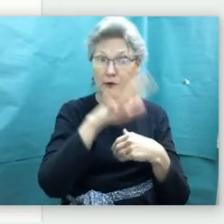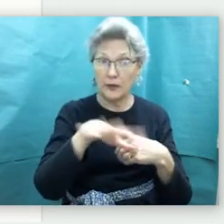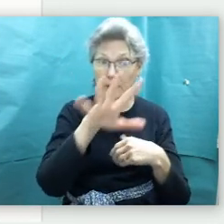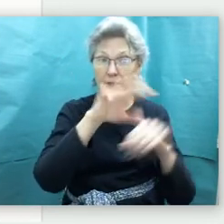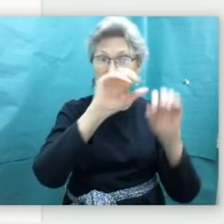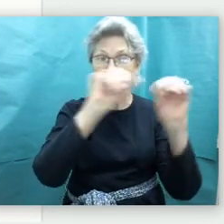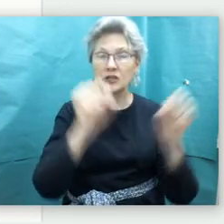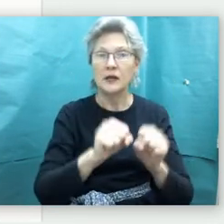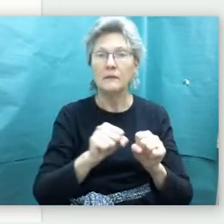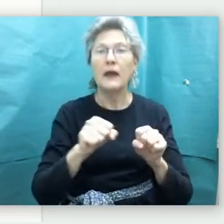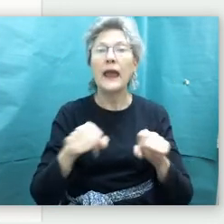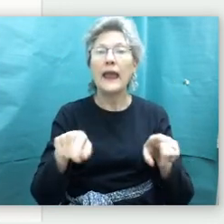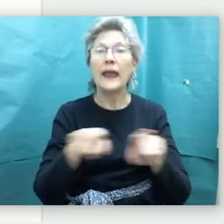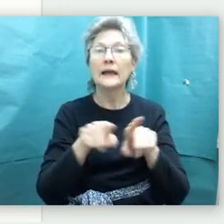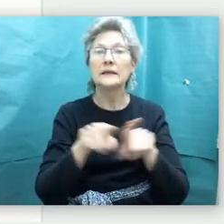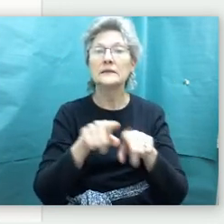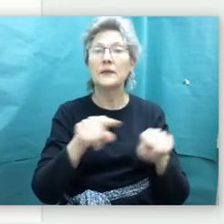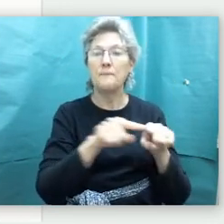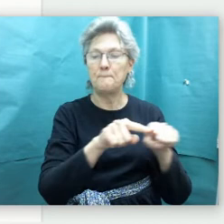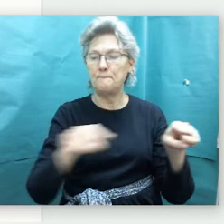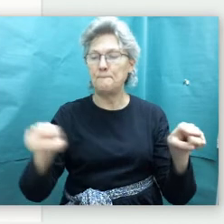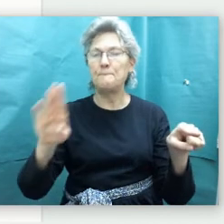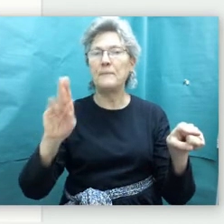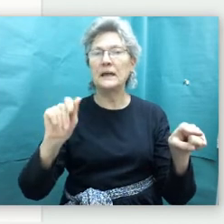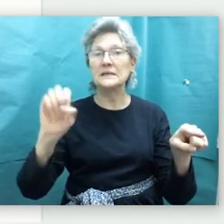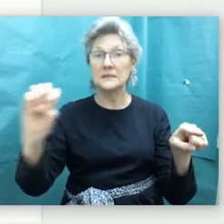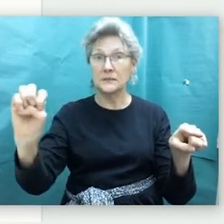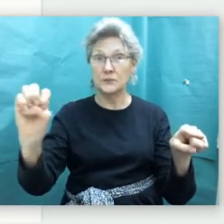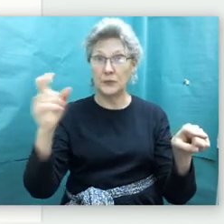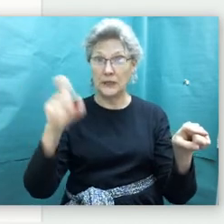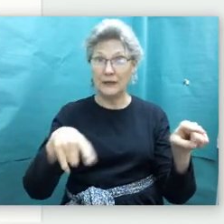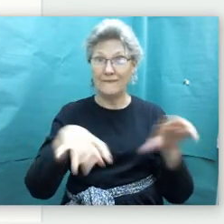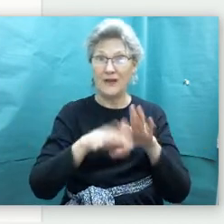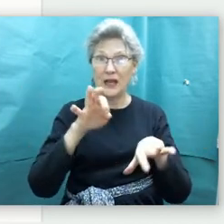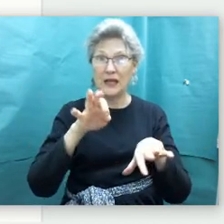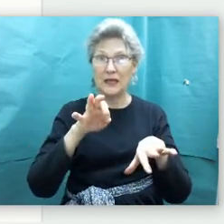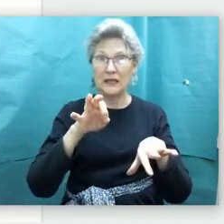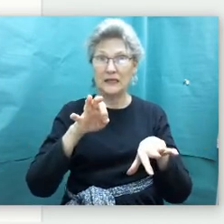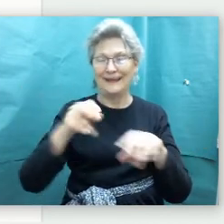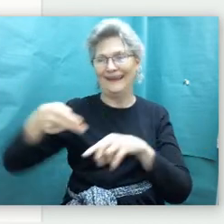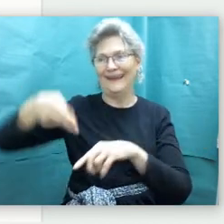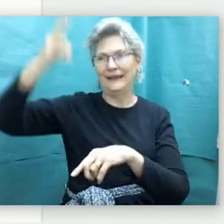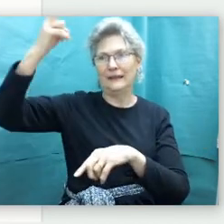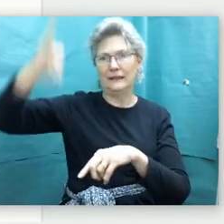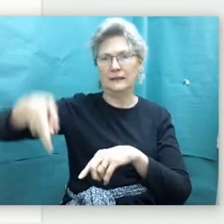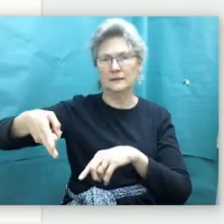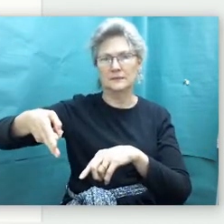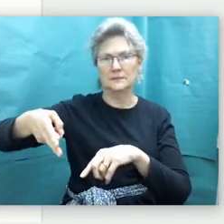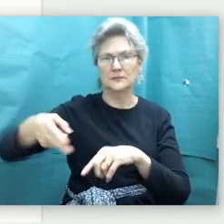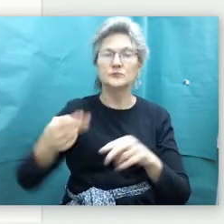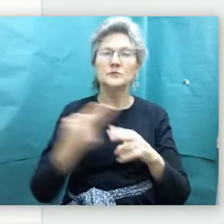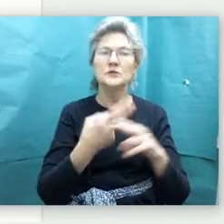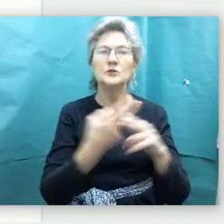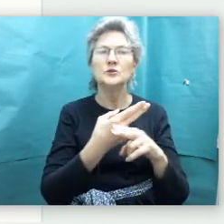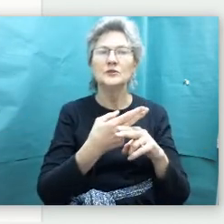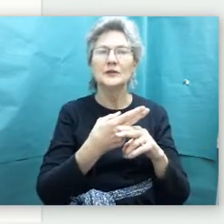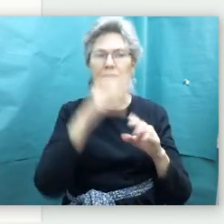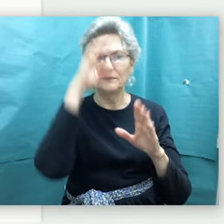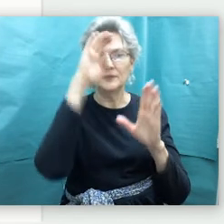shape as well as the base of the shape, and we need to find out the height. Let's start by using a